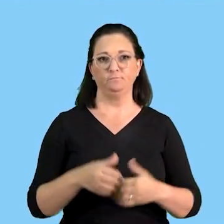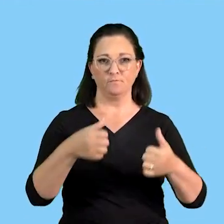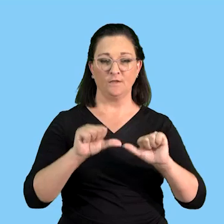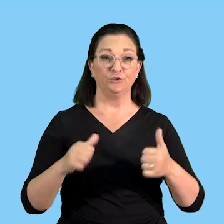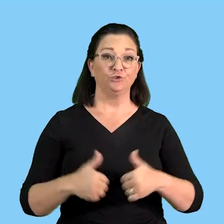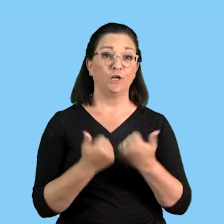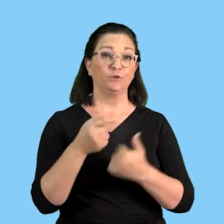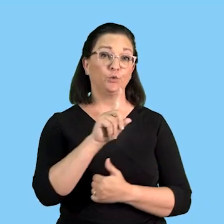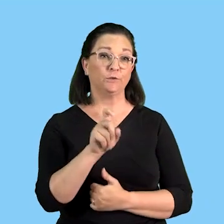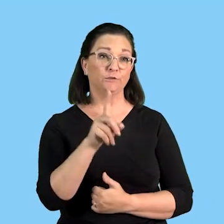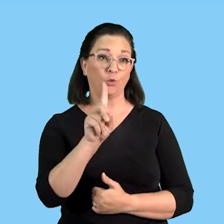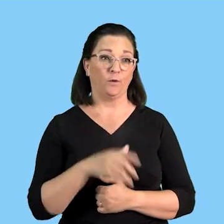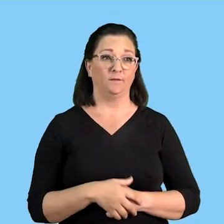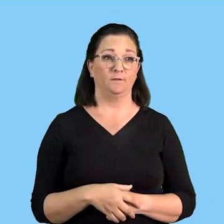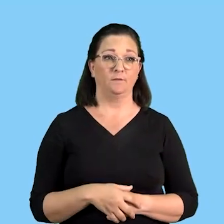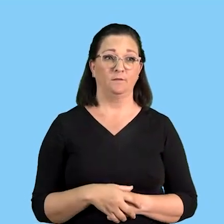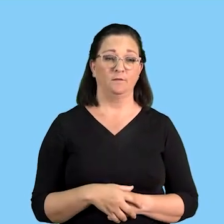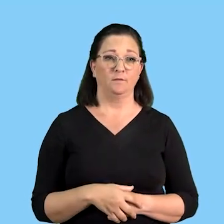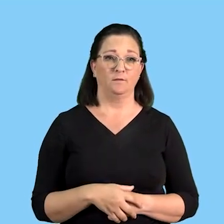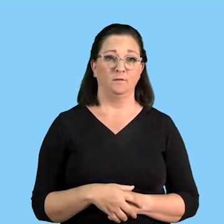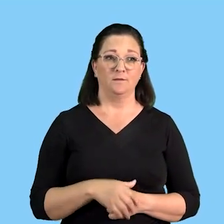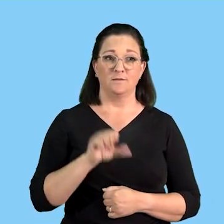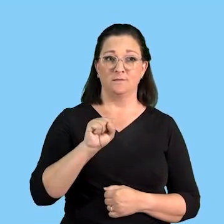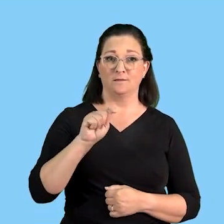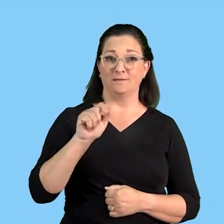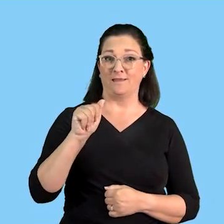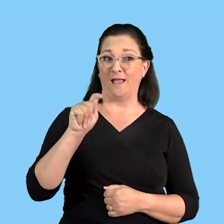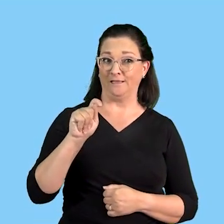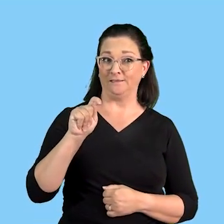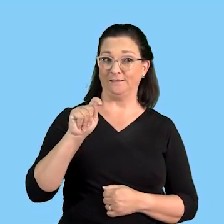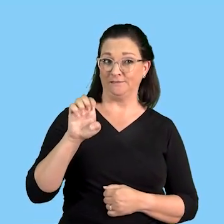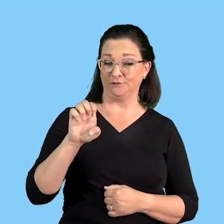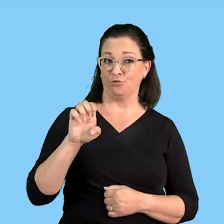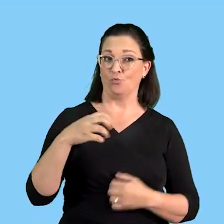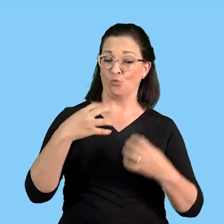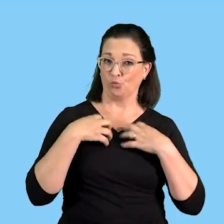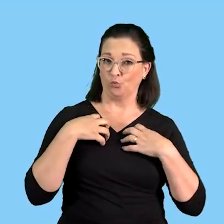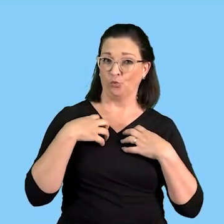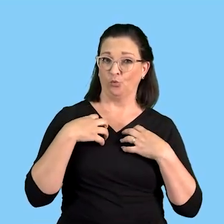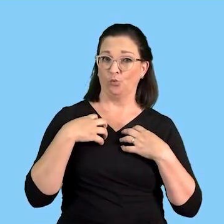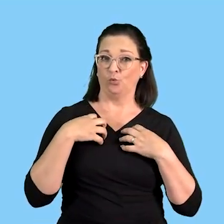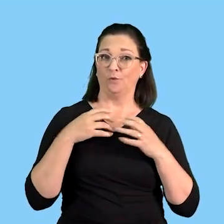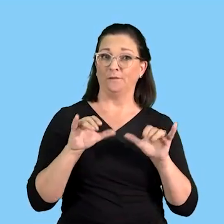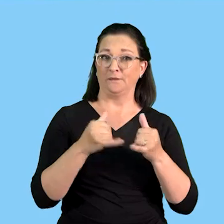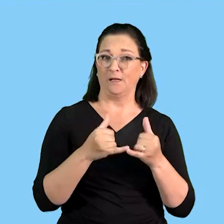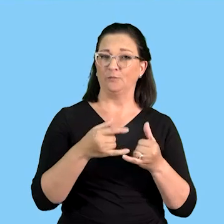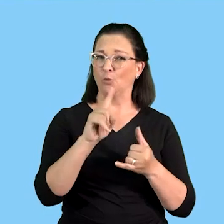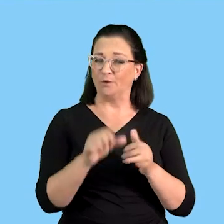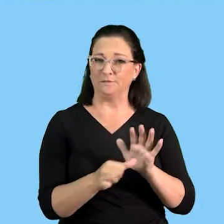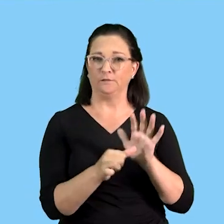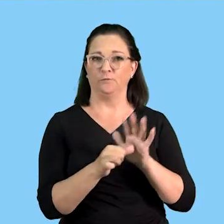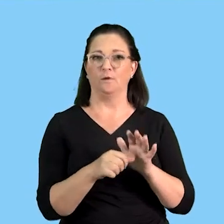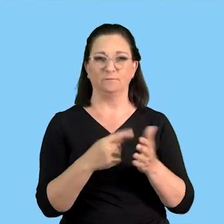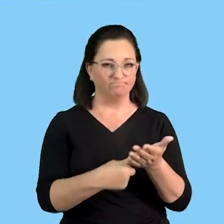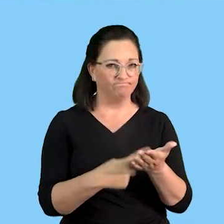Then your challenging question there is to discuss the importance of a state-owned company. Discuss those and you